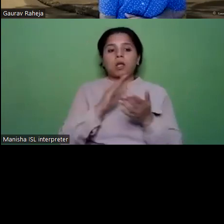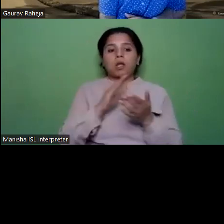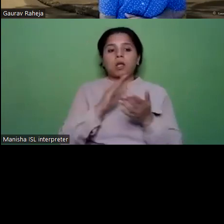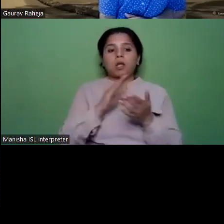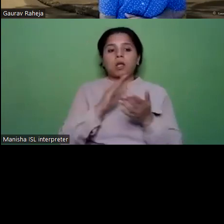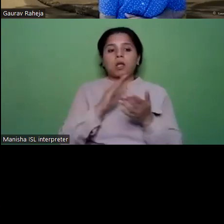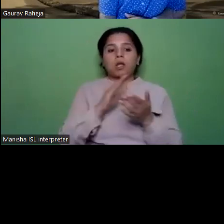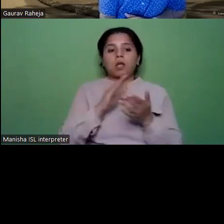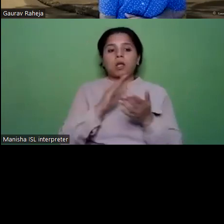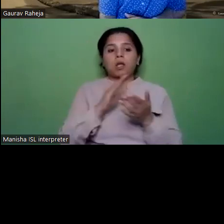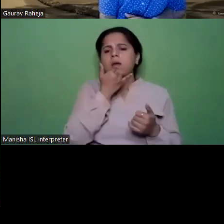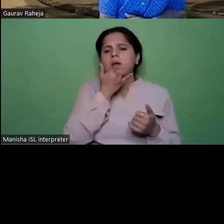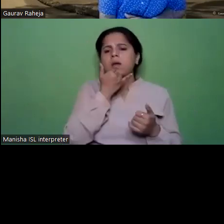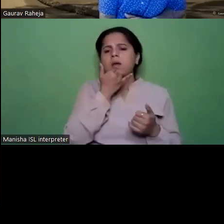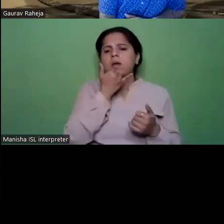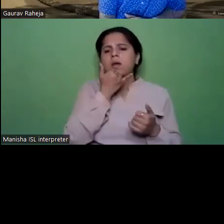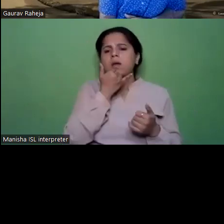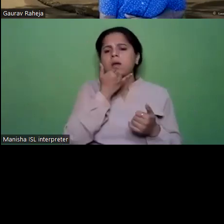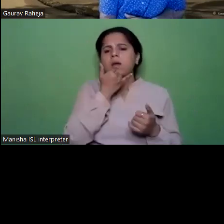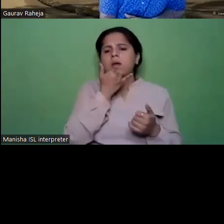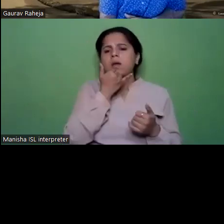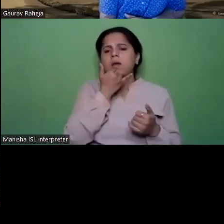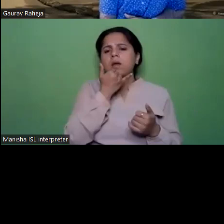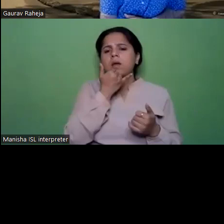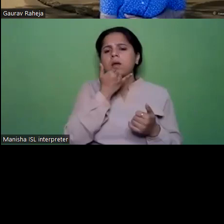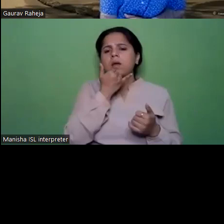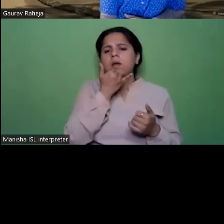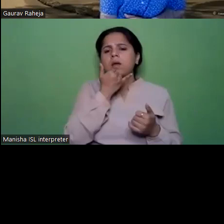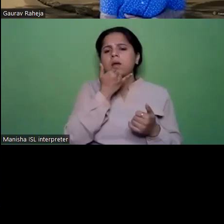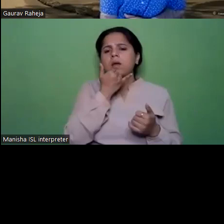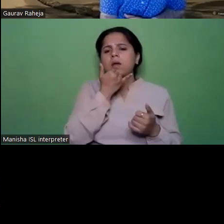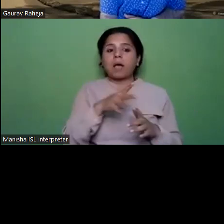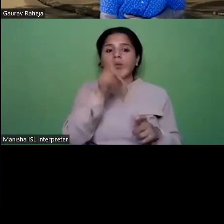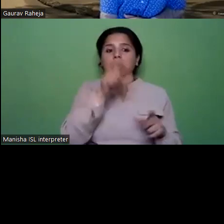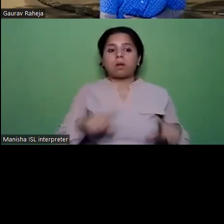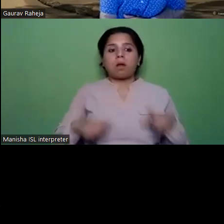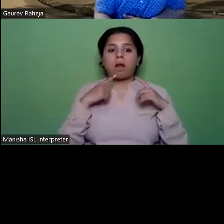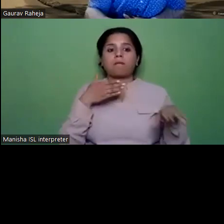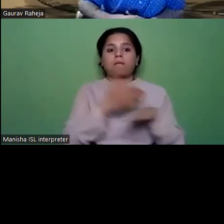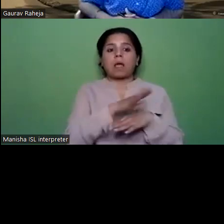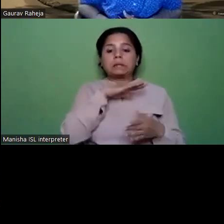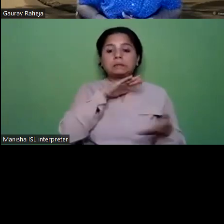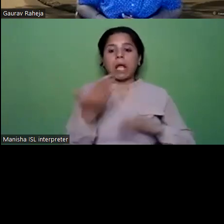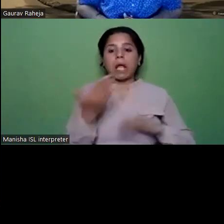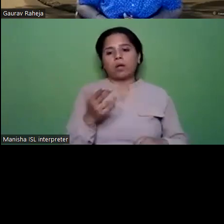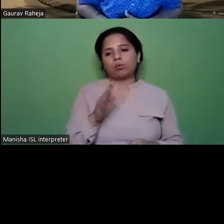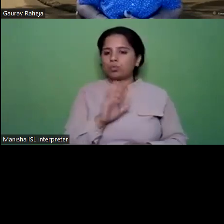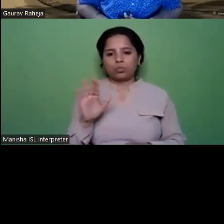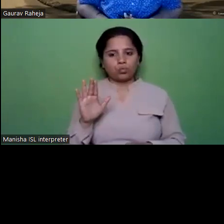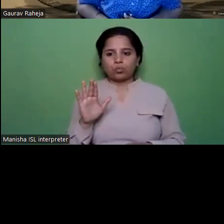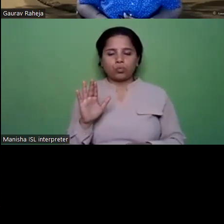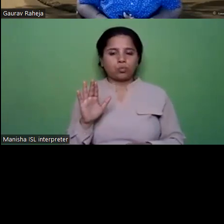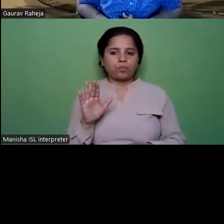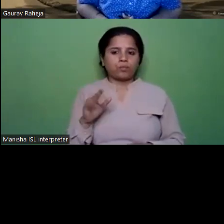But your error should not give you a cost of life. You should not die because of that error, or you should not change